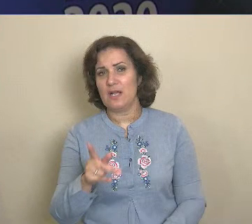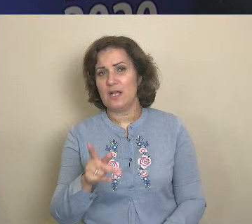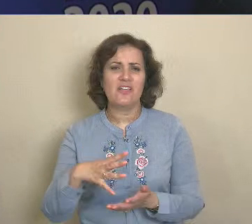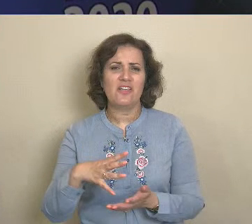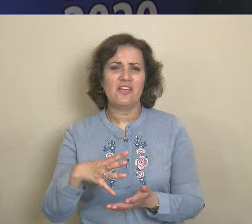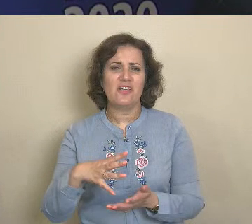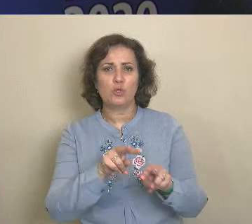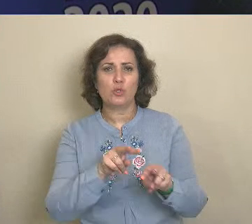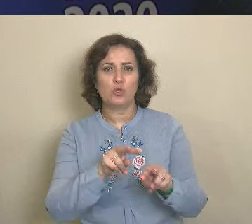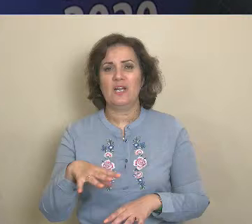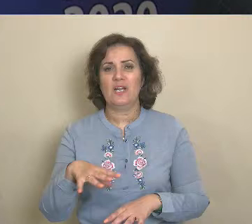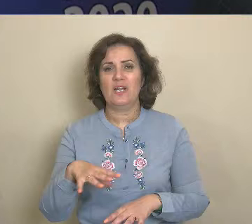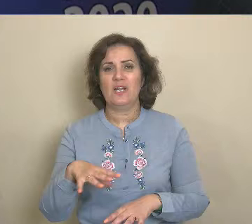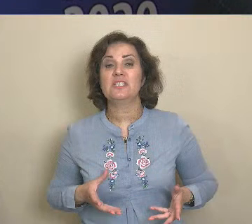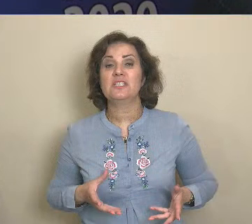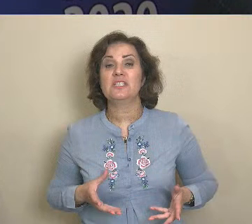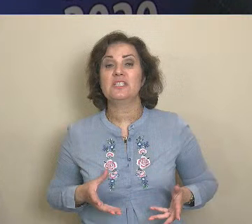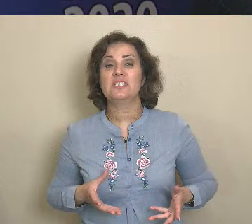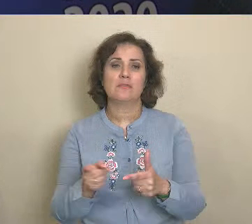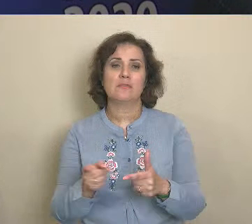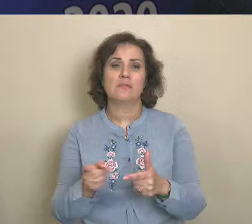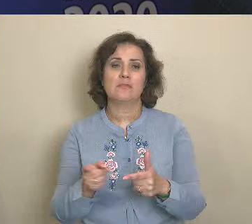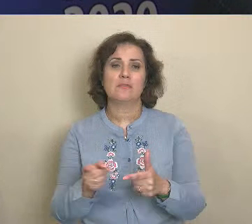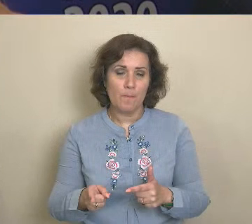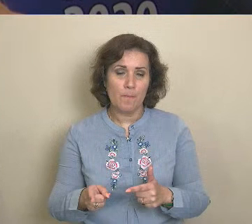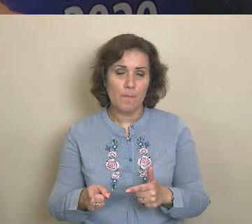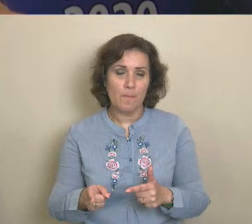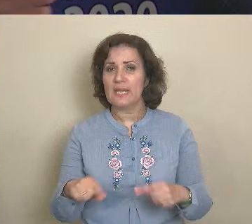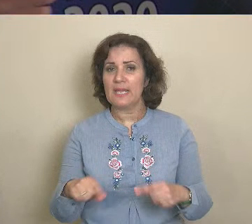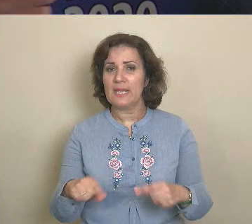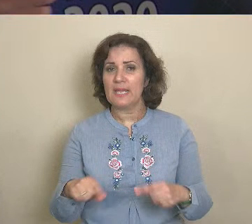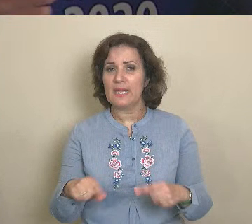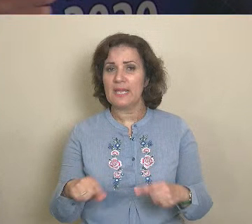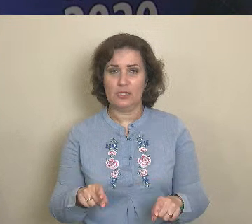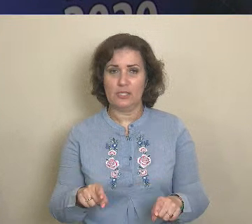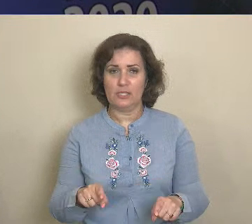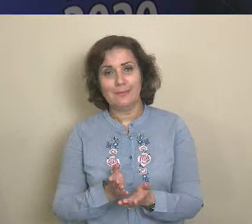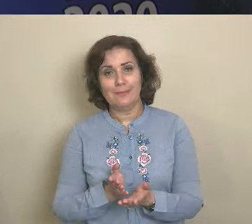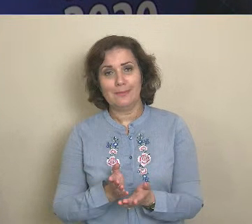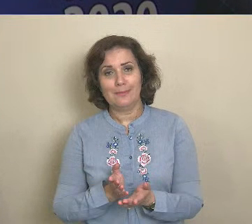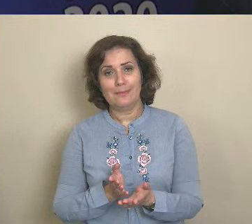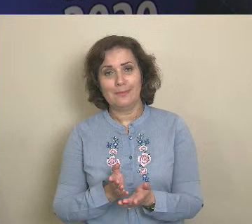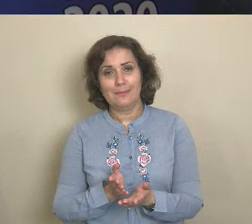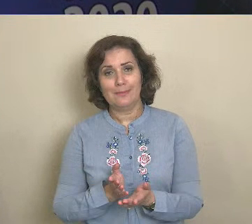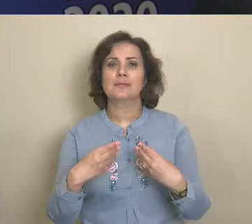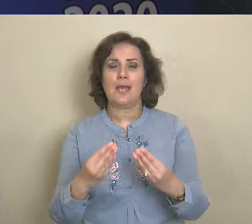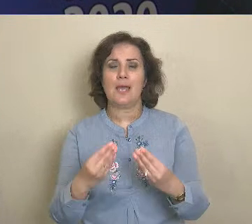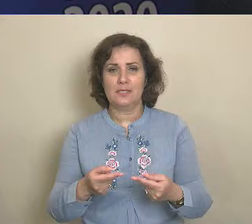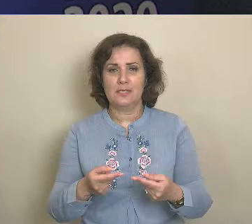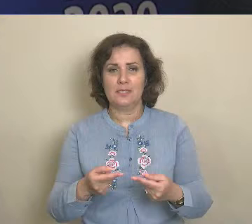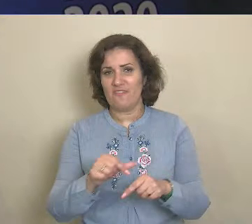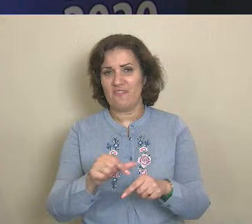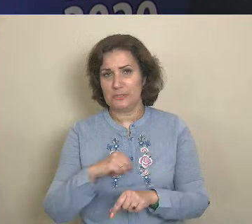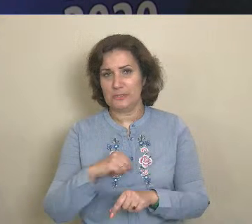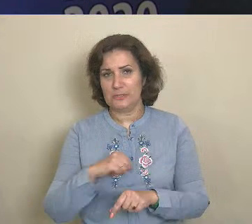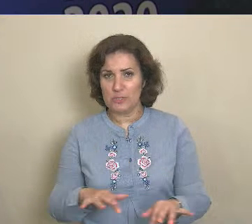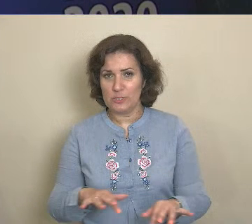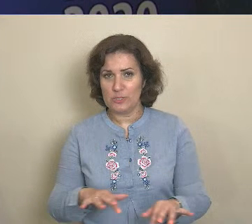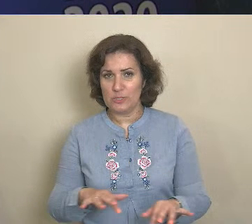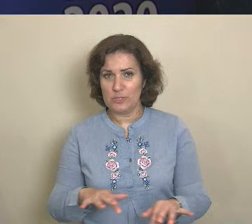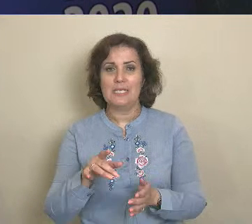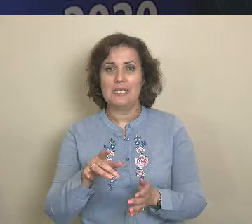it has to be, the subordination has to be very tough, and the CEC has to influence absolutely everyone,